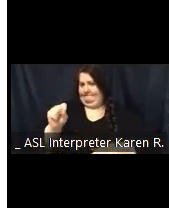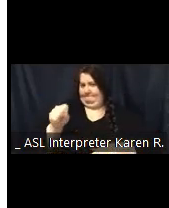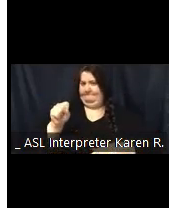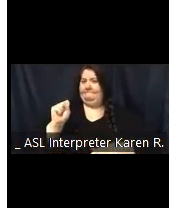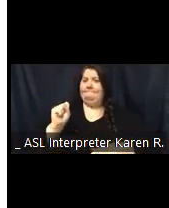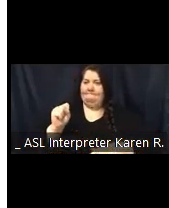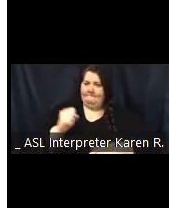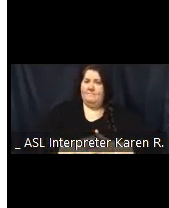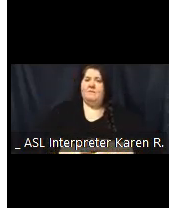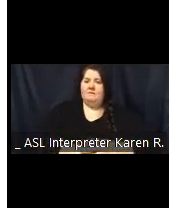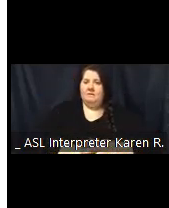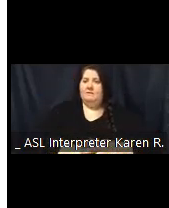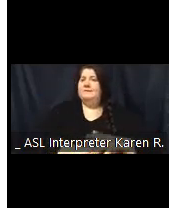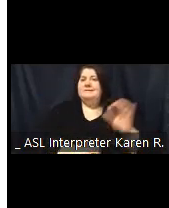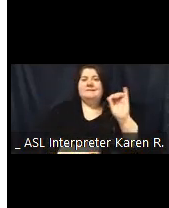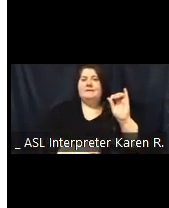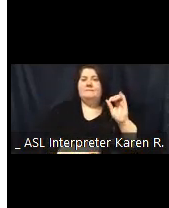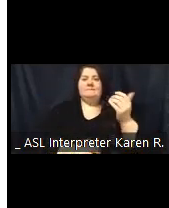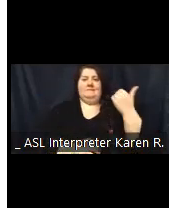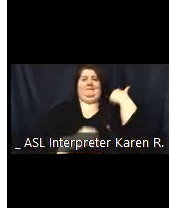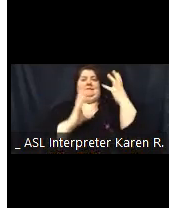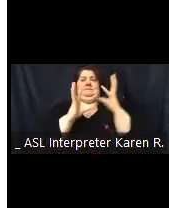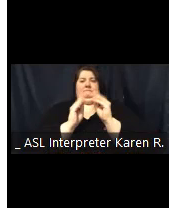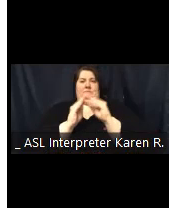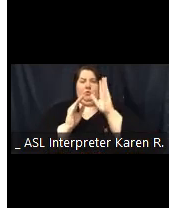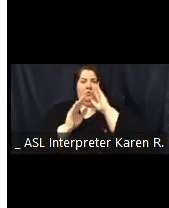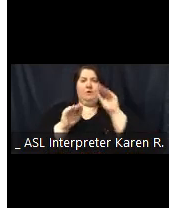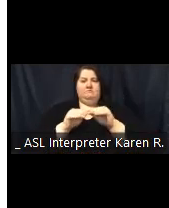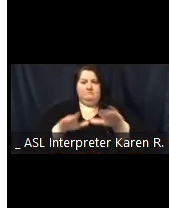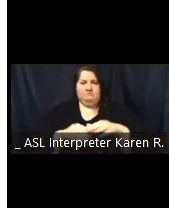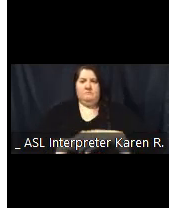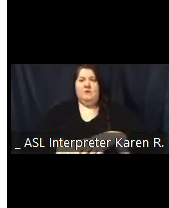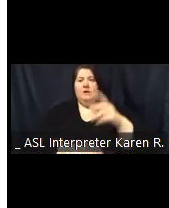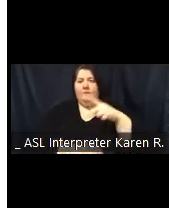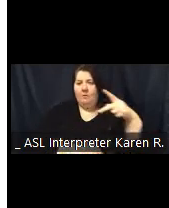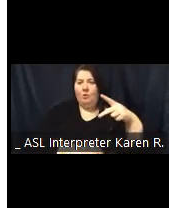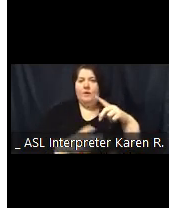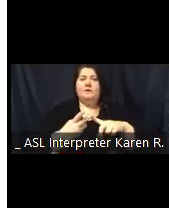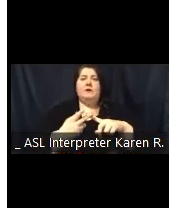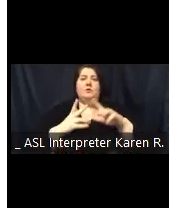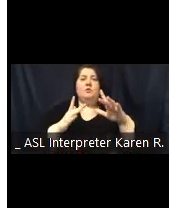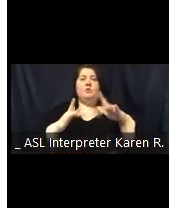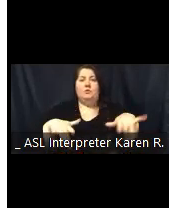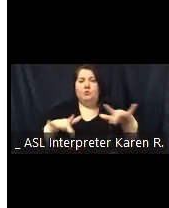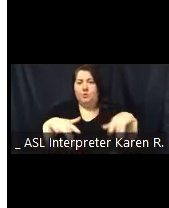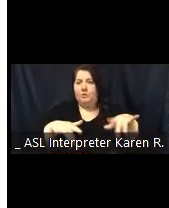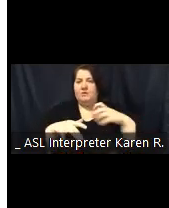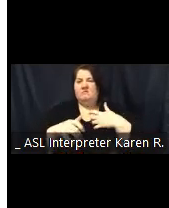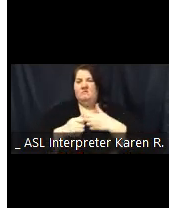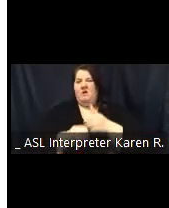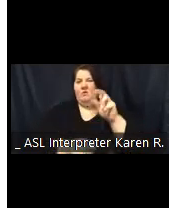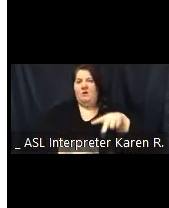absolutely. Just like the last meeting, I will send the PowerPoint and the recording in a follow-up email.